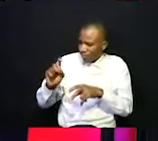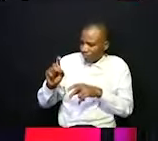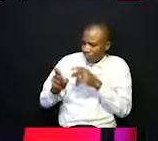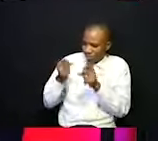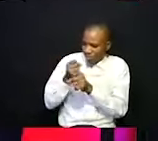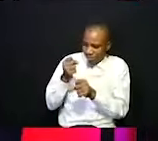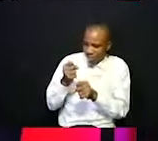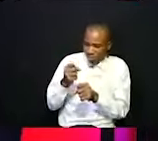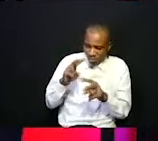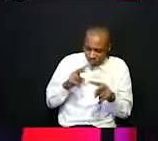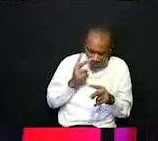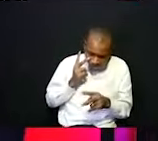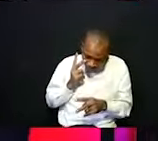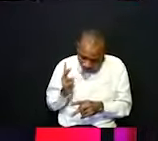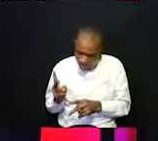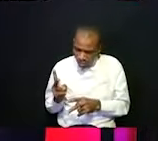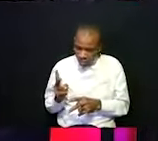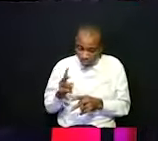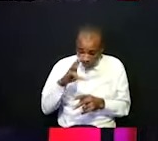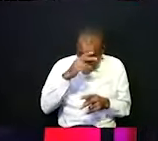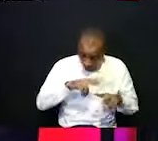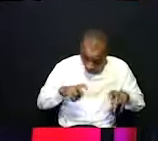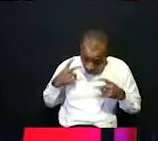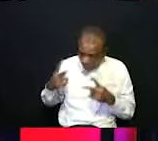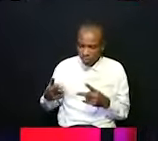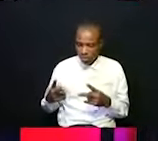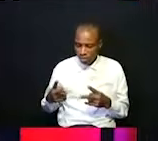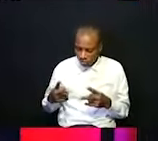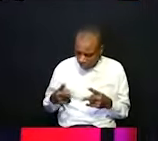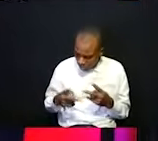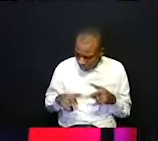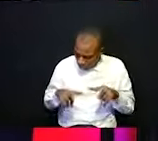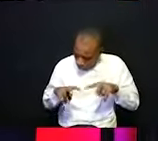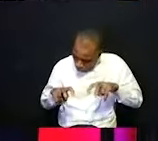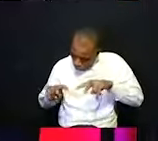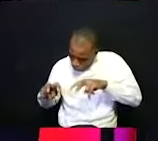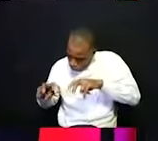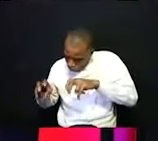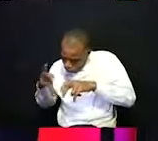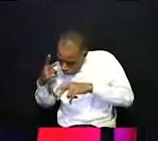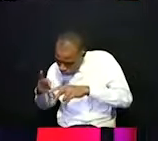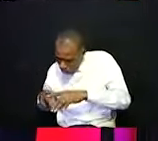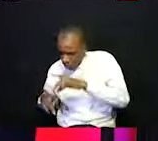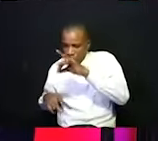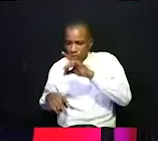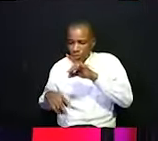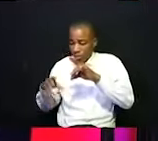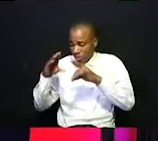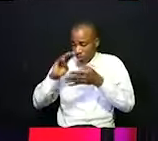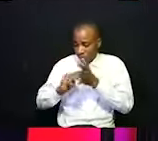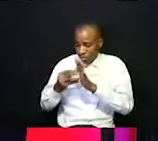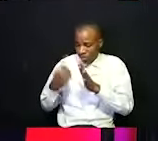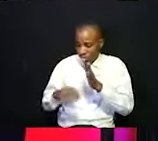no na nia ohunuye no na enwanwaye pa. His findings are astounding. Jonathan